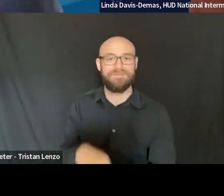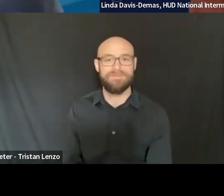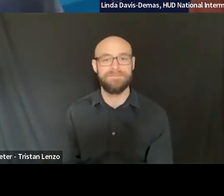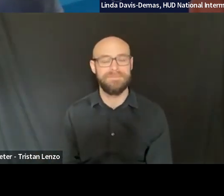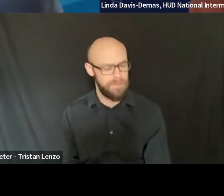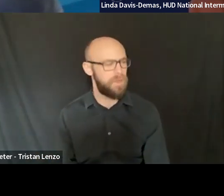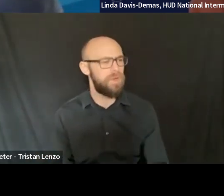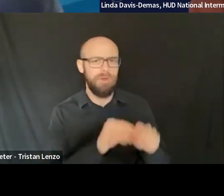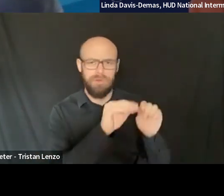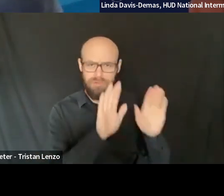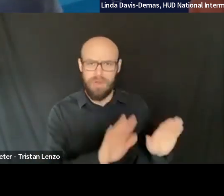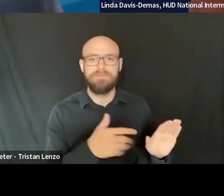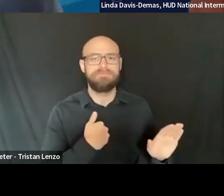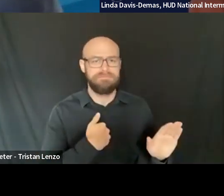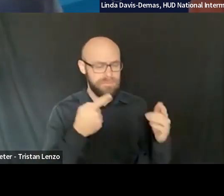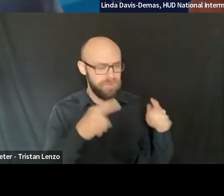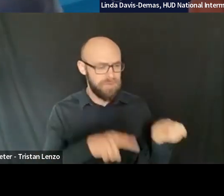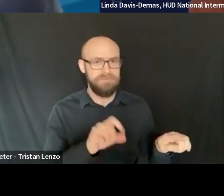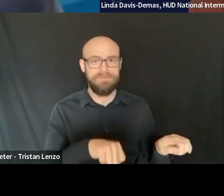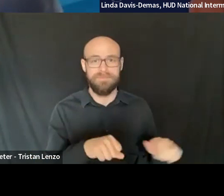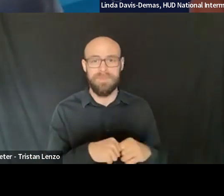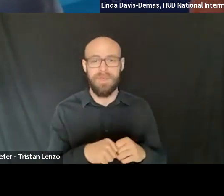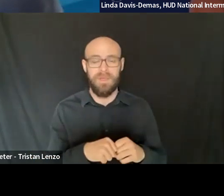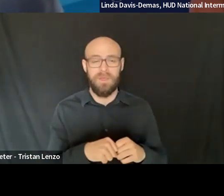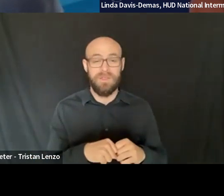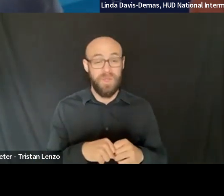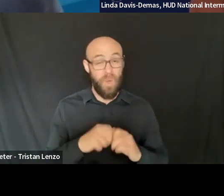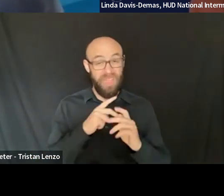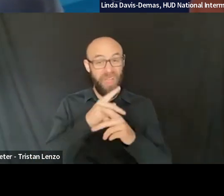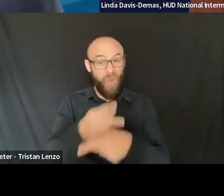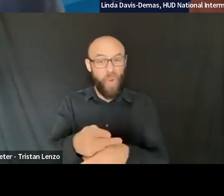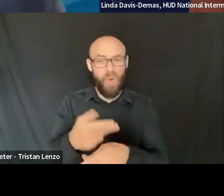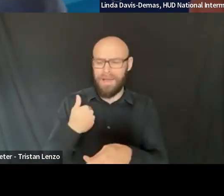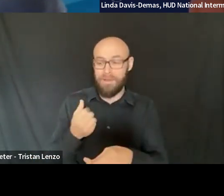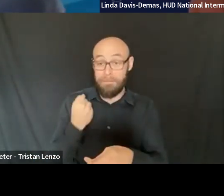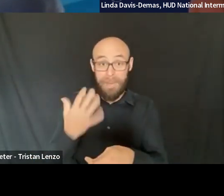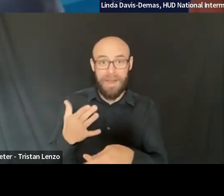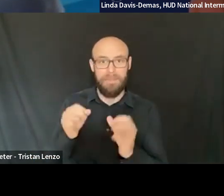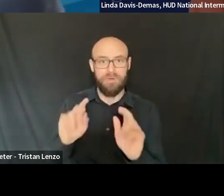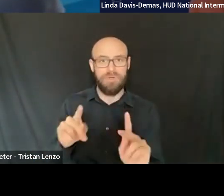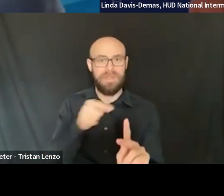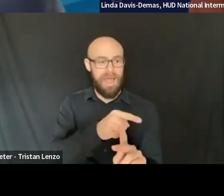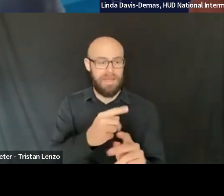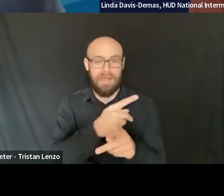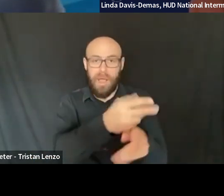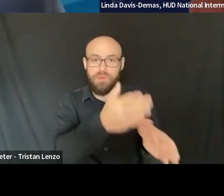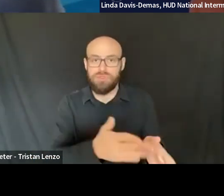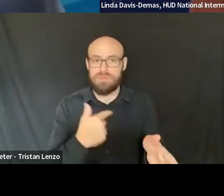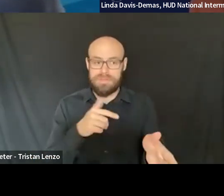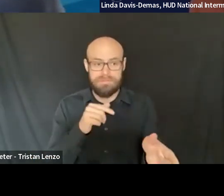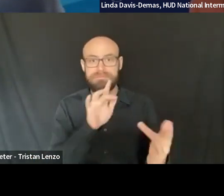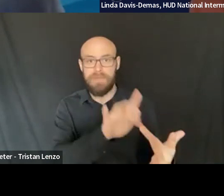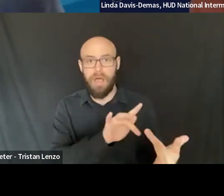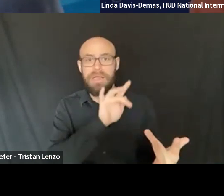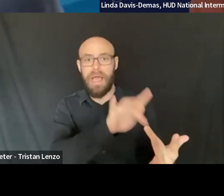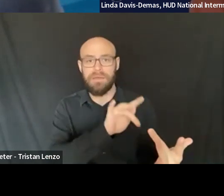Wonderful. And I agree. And there are opportunities over life of loan to stay in contact with that consumer as well, as a counseling organization and